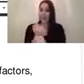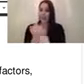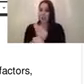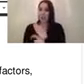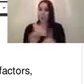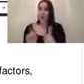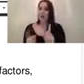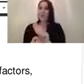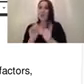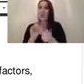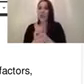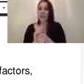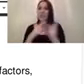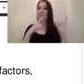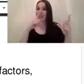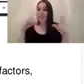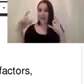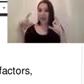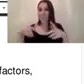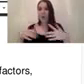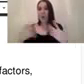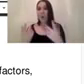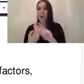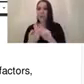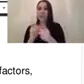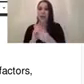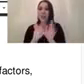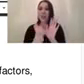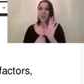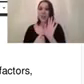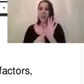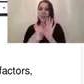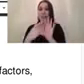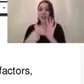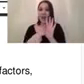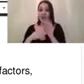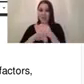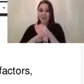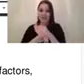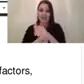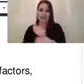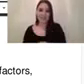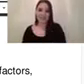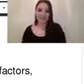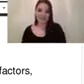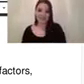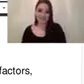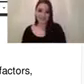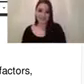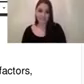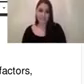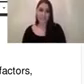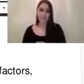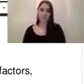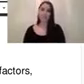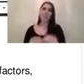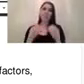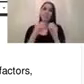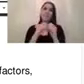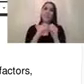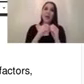lens. Why quality is important? Two brands, as I was mentioning before, may have the same specs, but totally